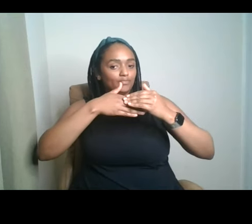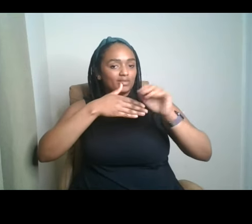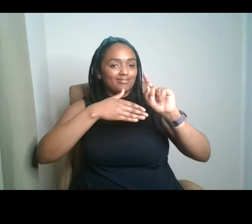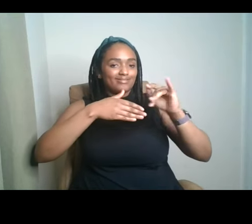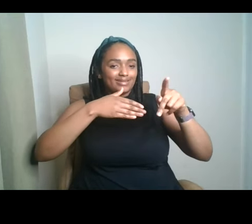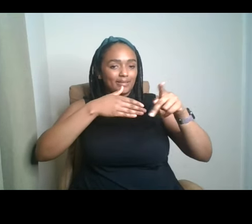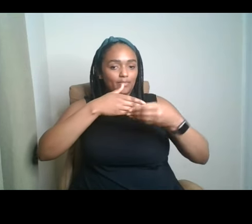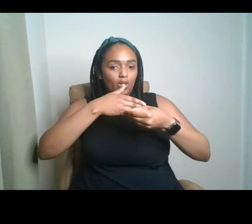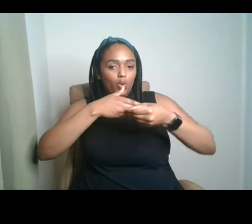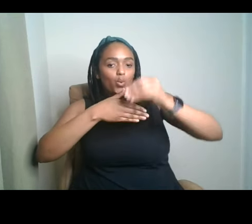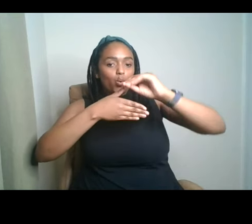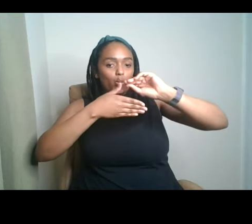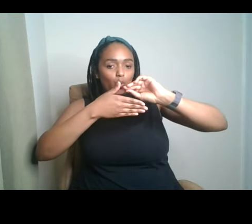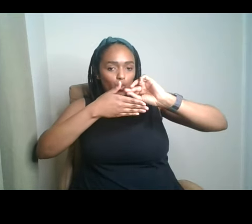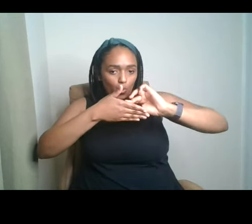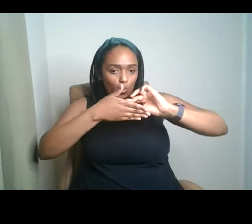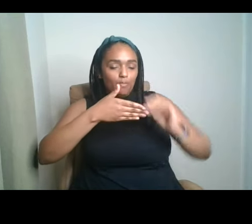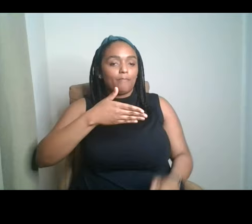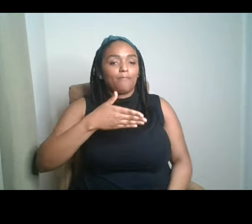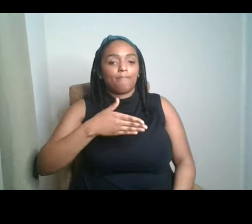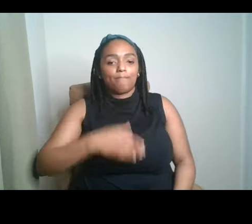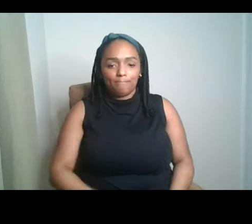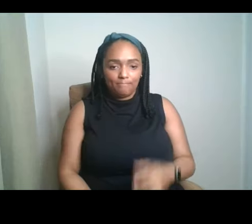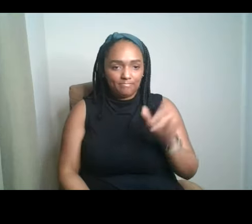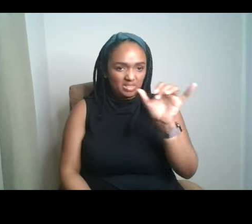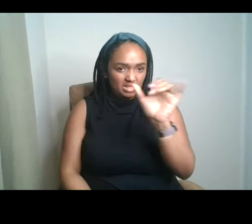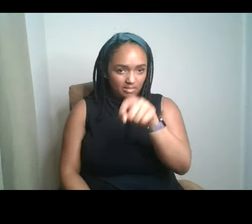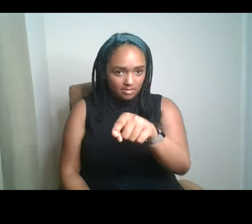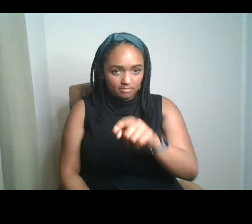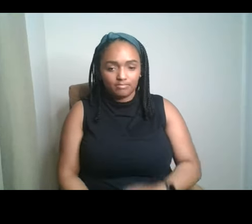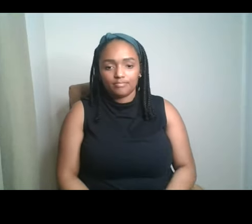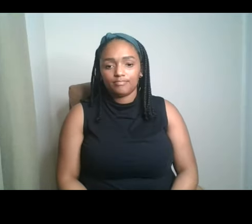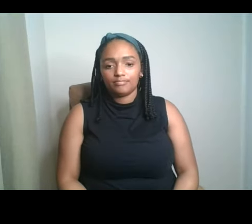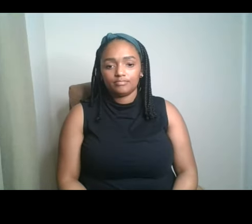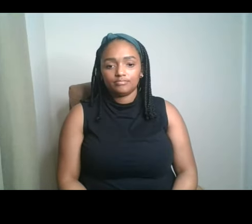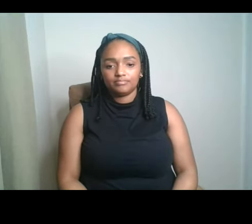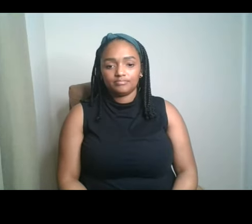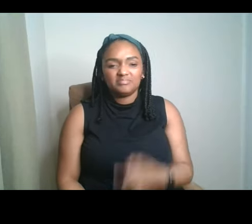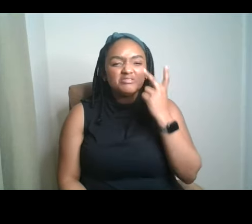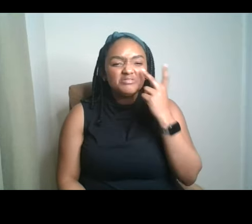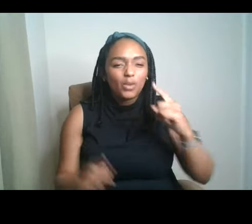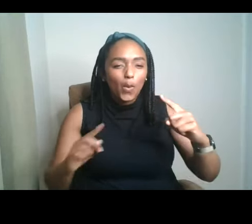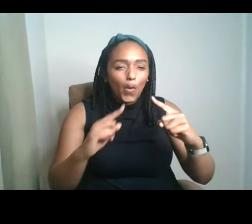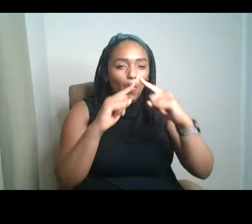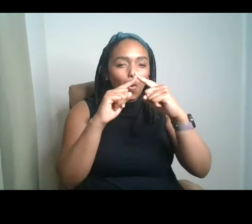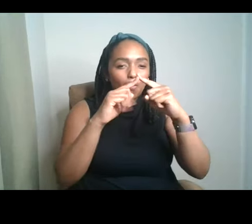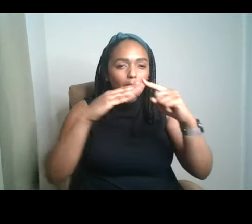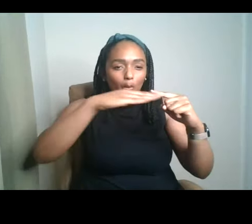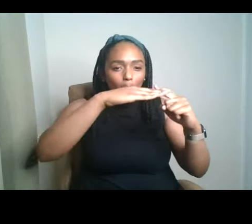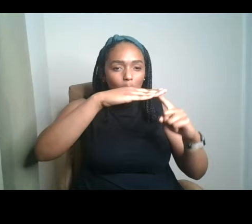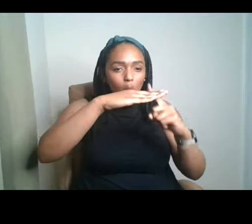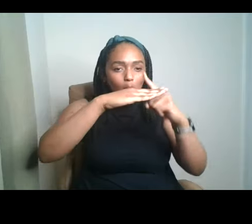goes over the line. So looks like that. Then you turn